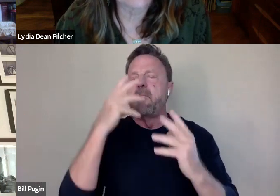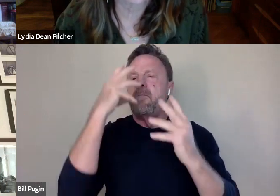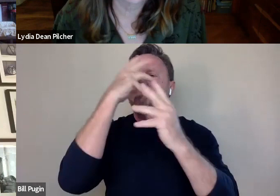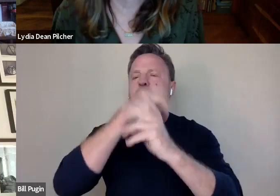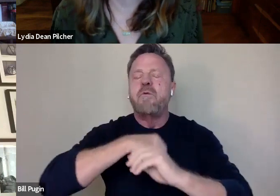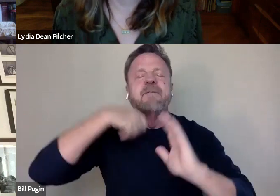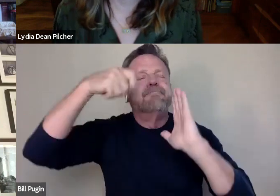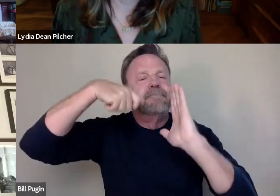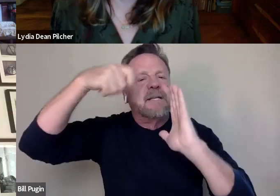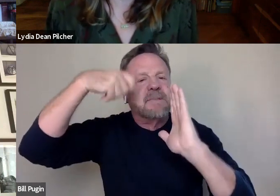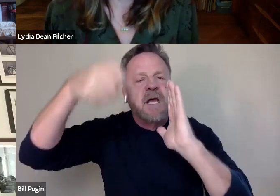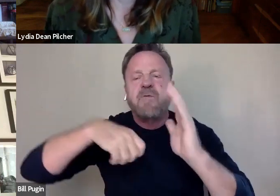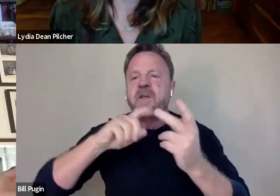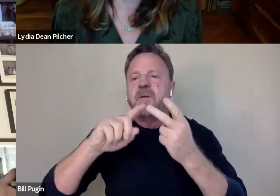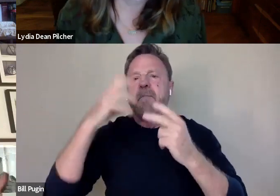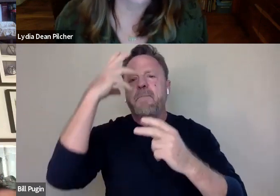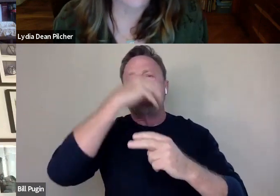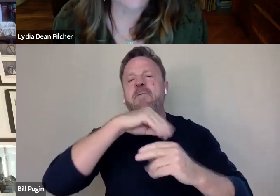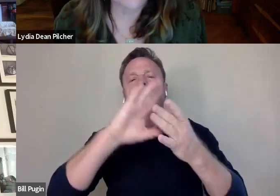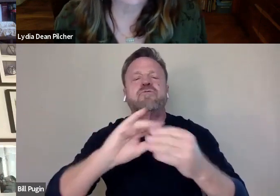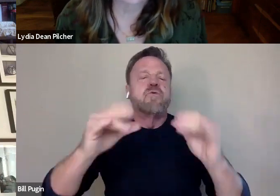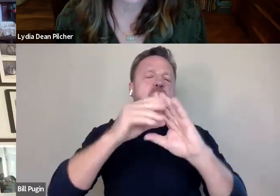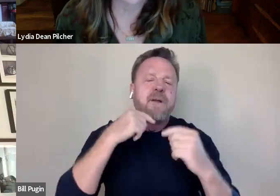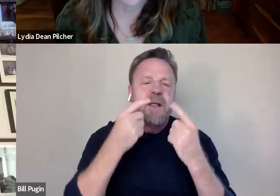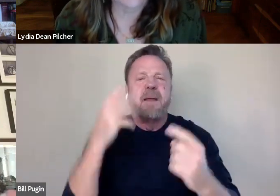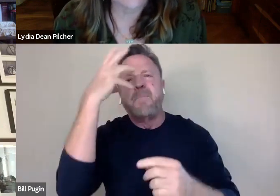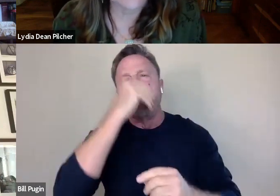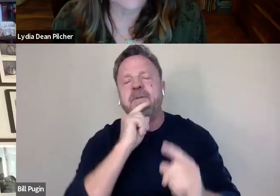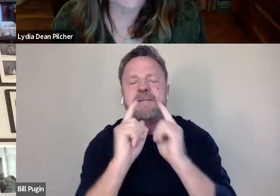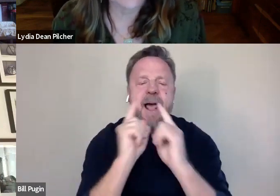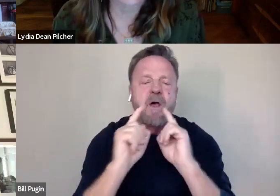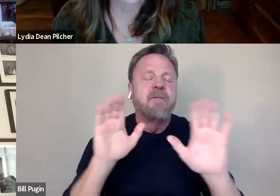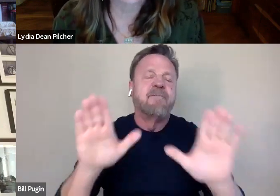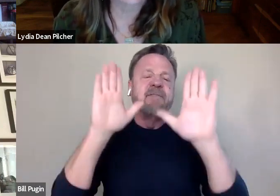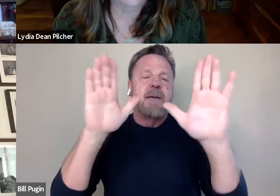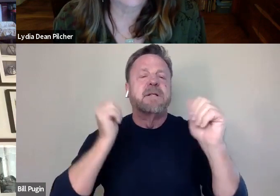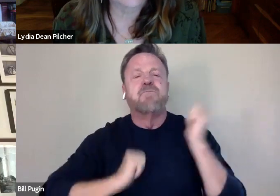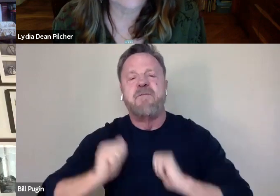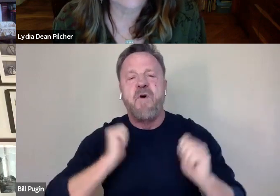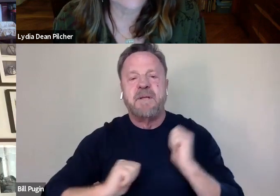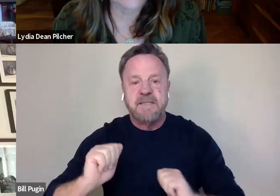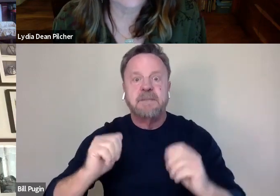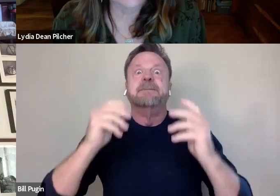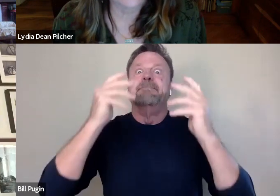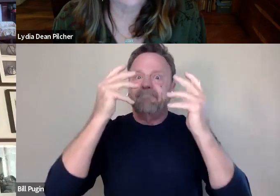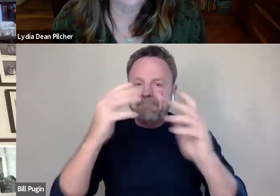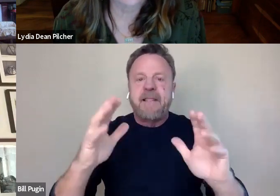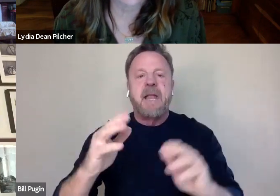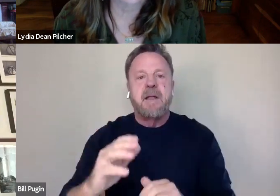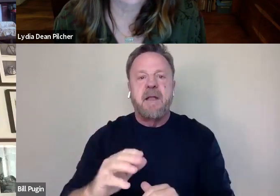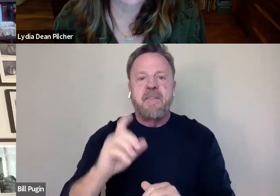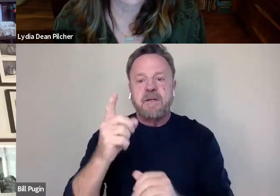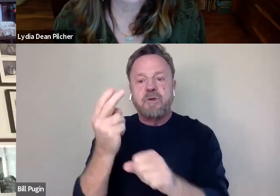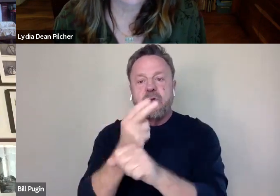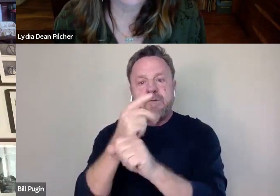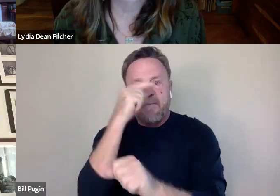cinematography, beautiful narrative, beautiful dialogue, fabulous performances. Then there's the use of